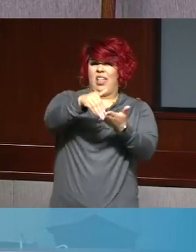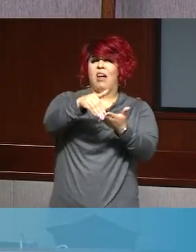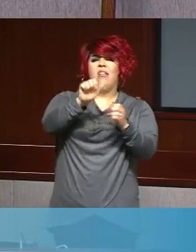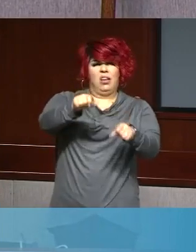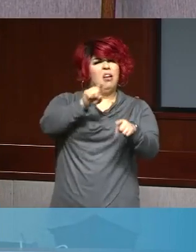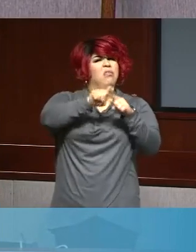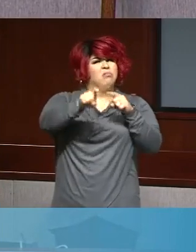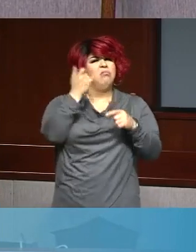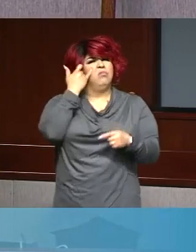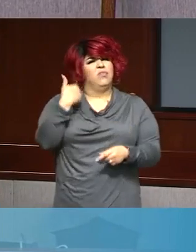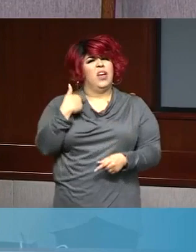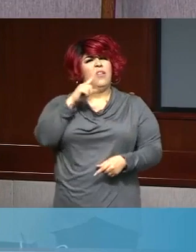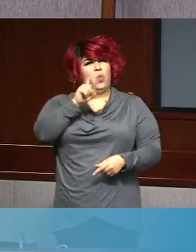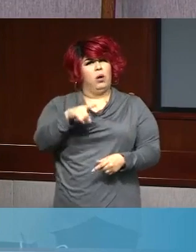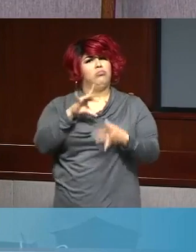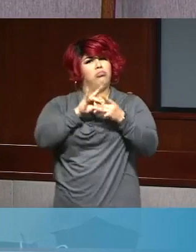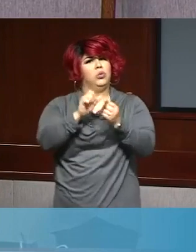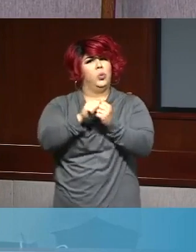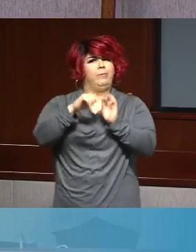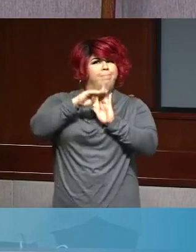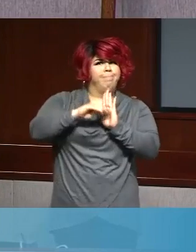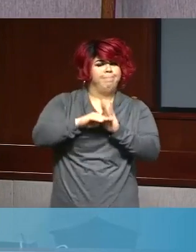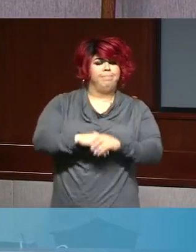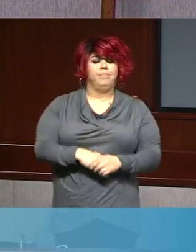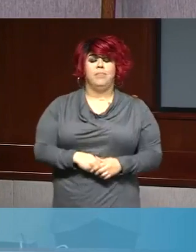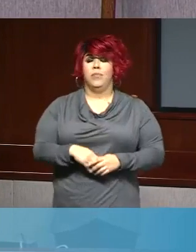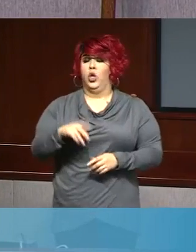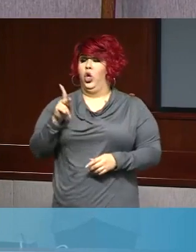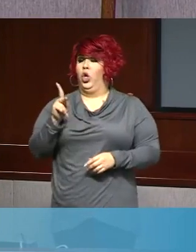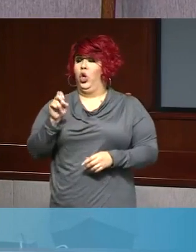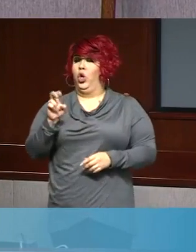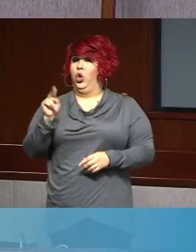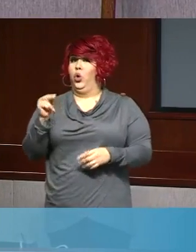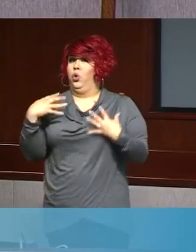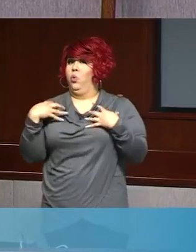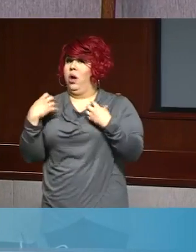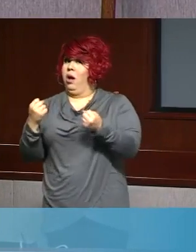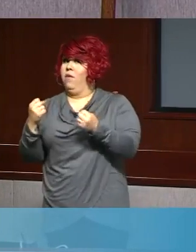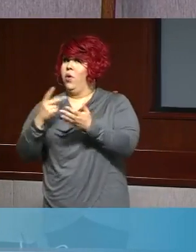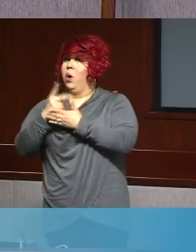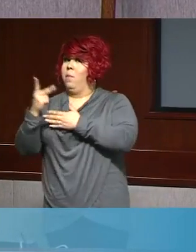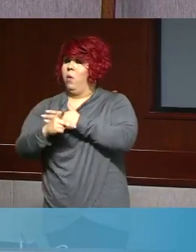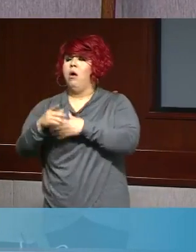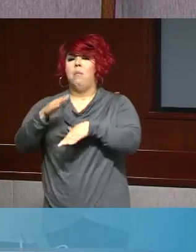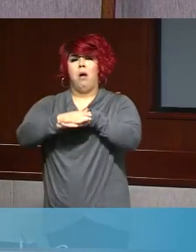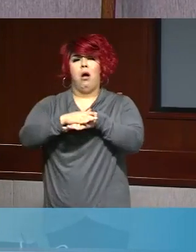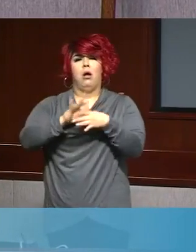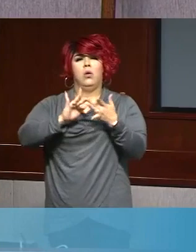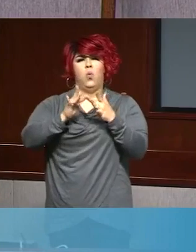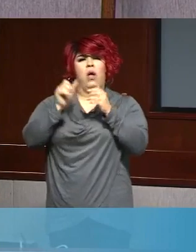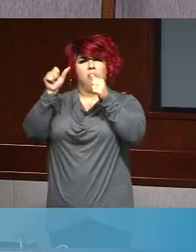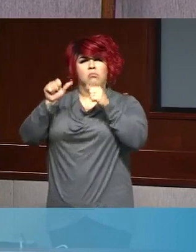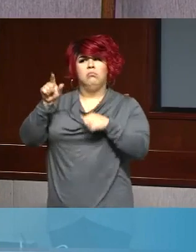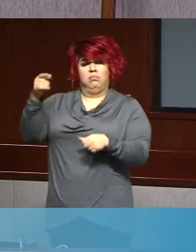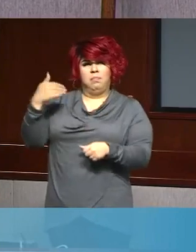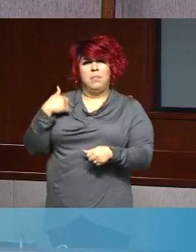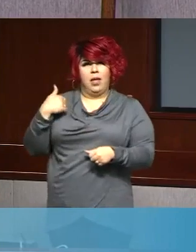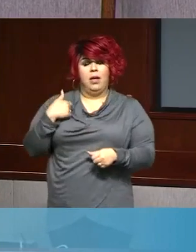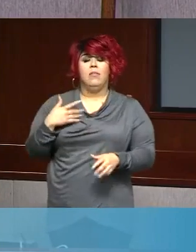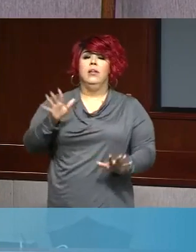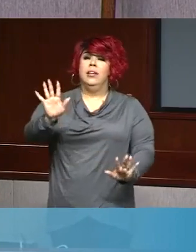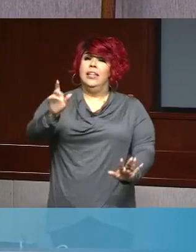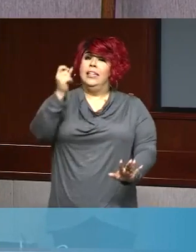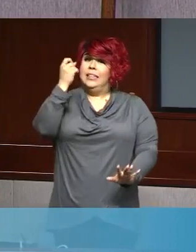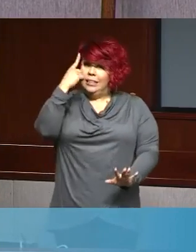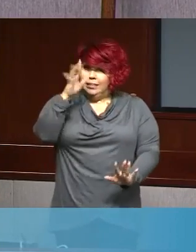661-321-3000. And on the Kern Recovers program on the website, you will find information. We do ask that you only